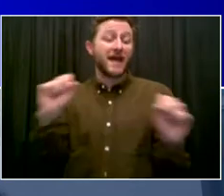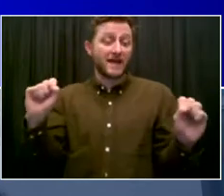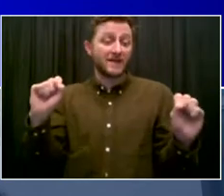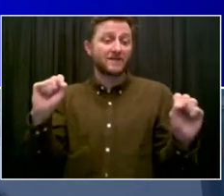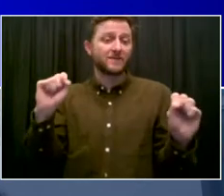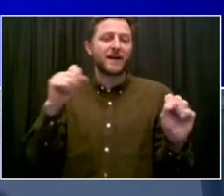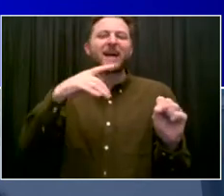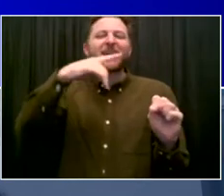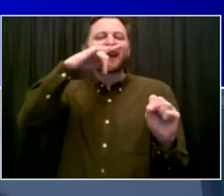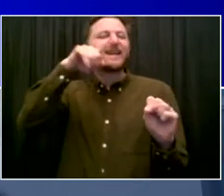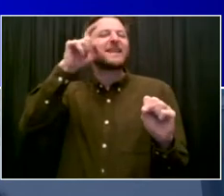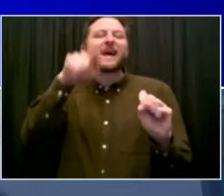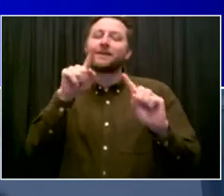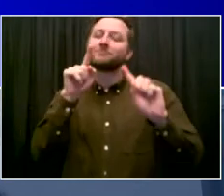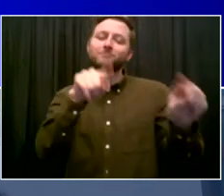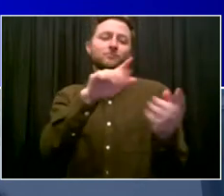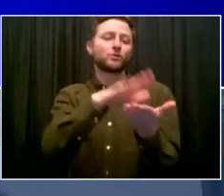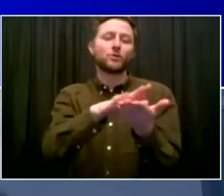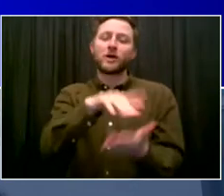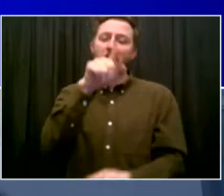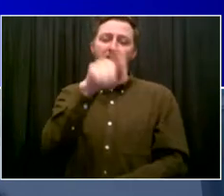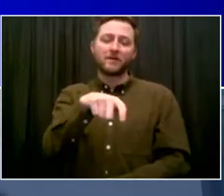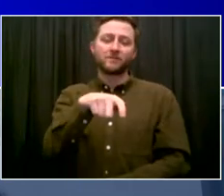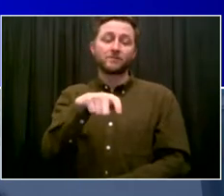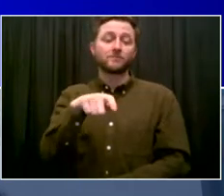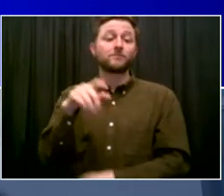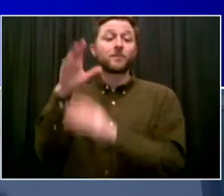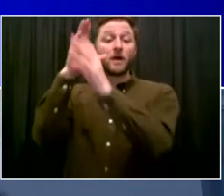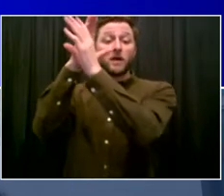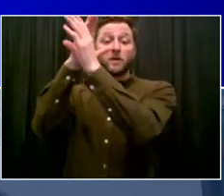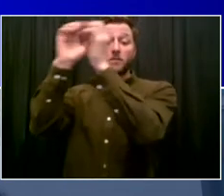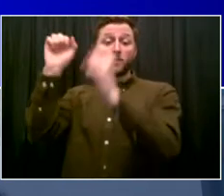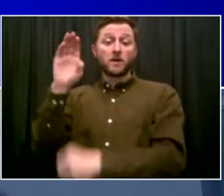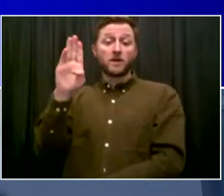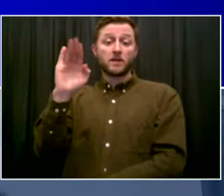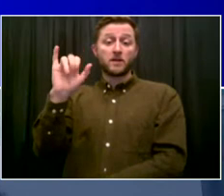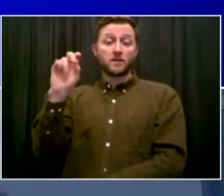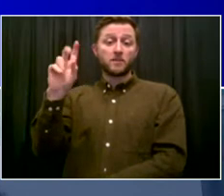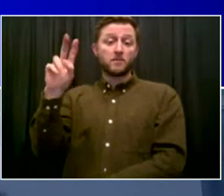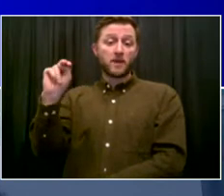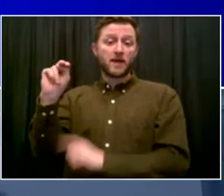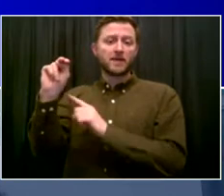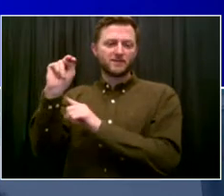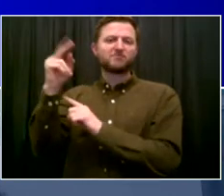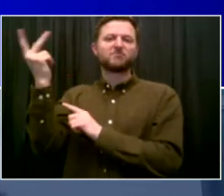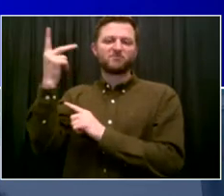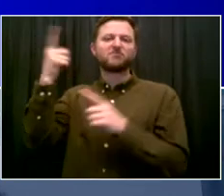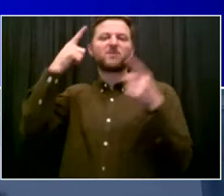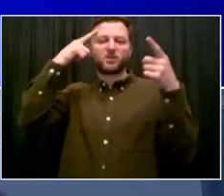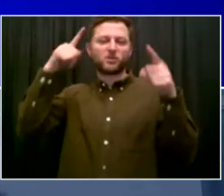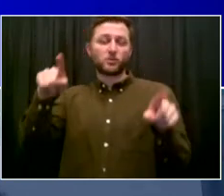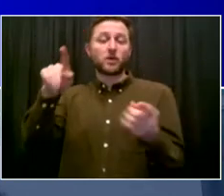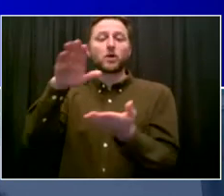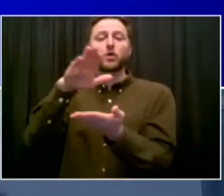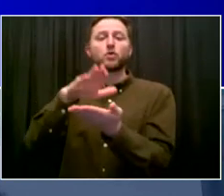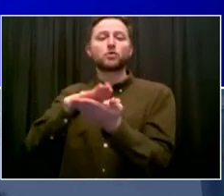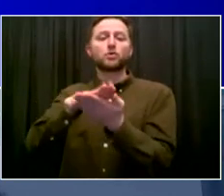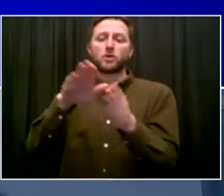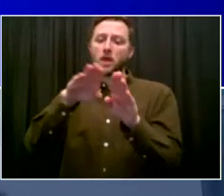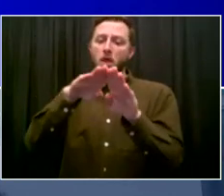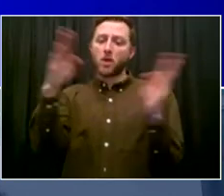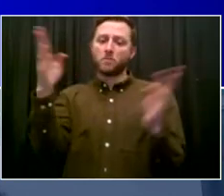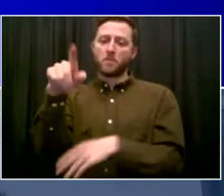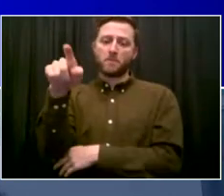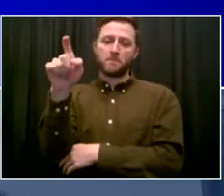and strong on this message. I agree with him 100%. The science is clear. Schools need to be open. Everyone talks about the needs of our kids,